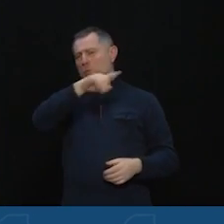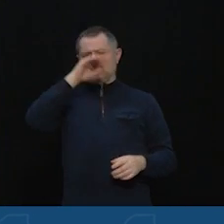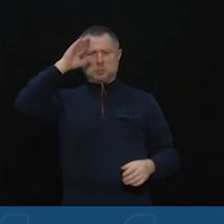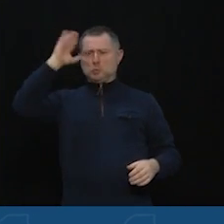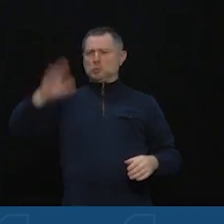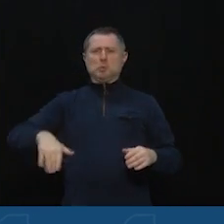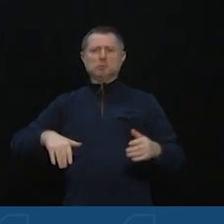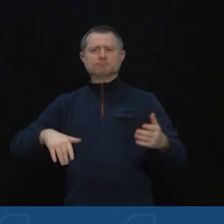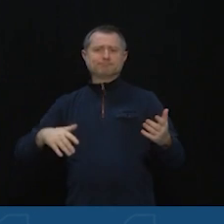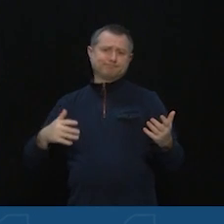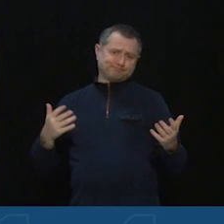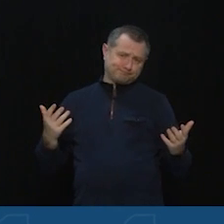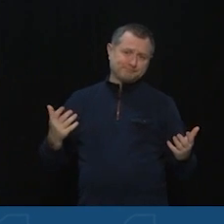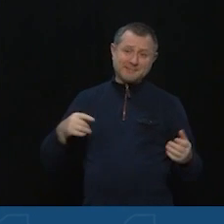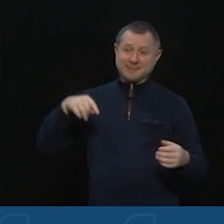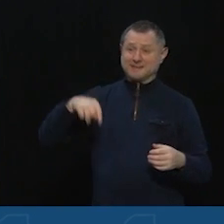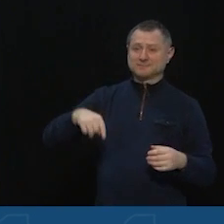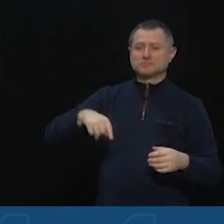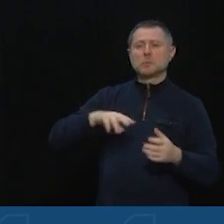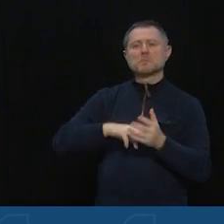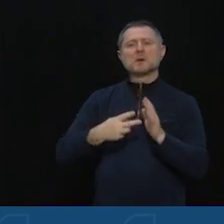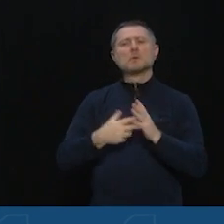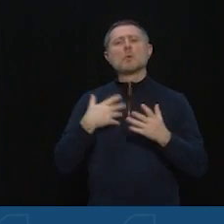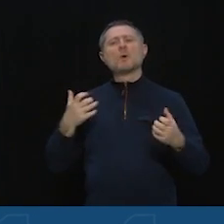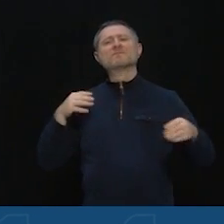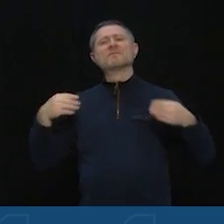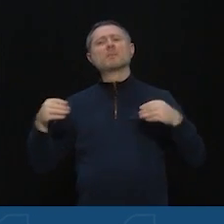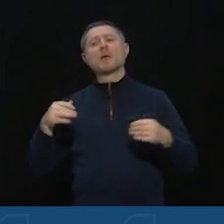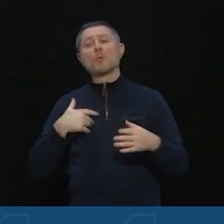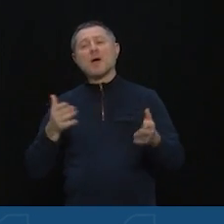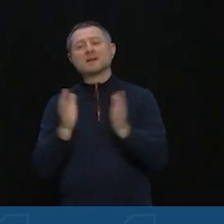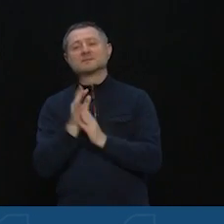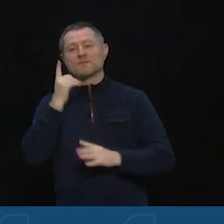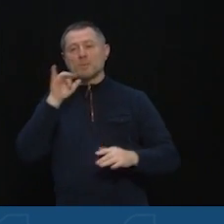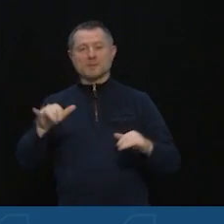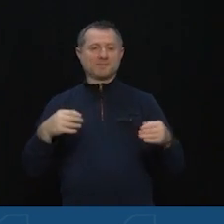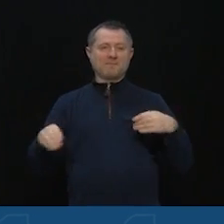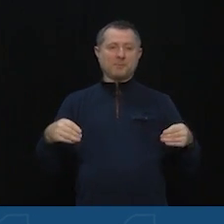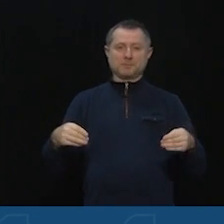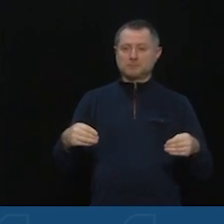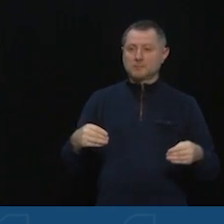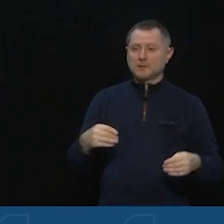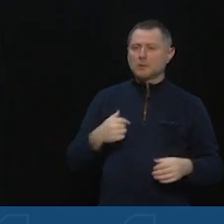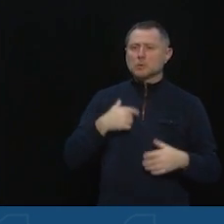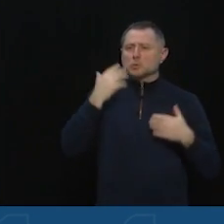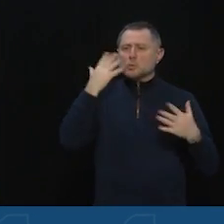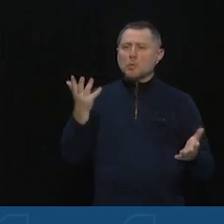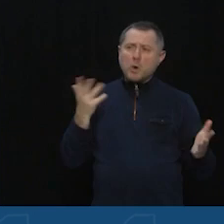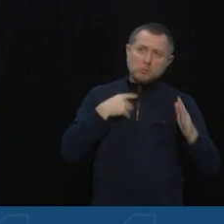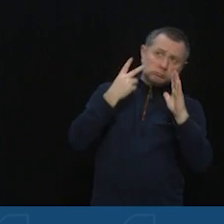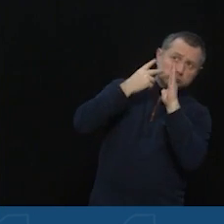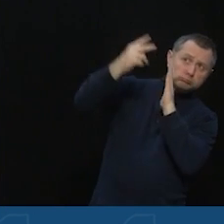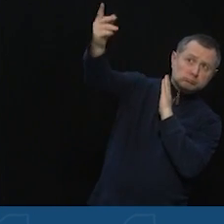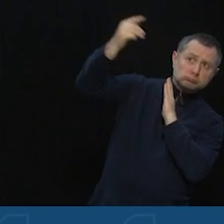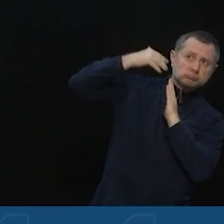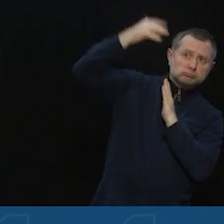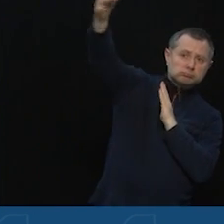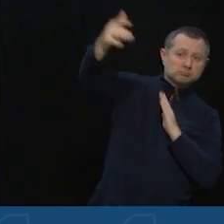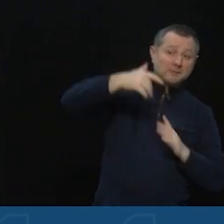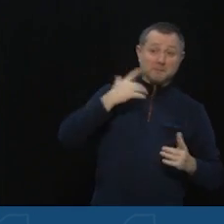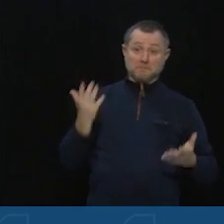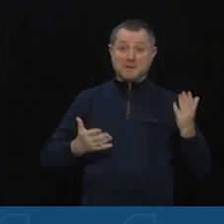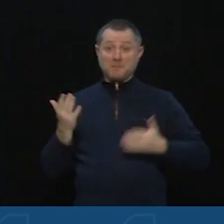going to allow us to have the flexibility I've asked for along and I've insisted upon, because we don't know what's going to happen. The numbers may stay where they are right